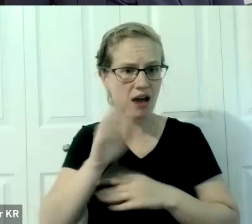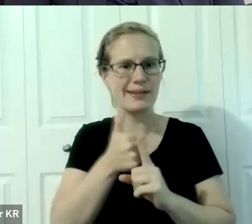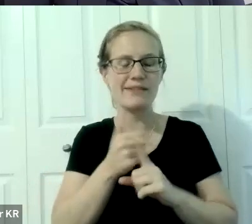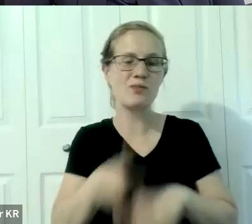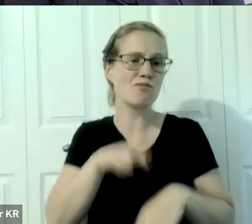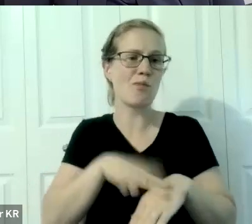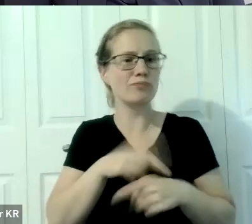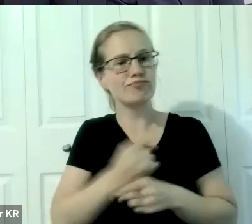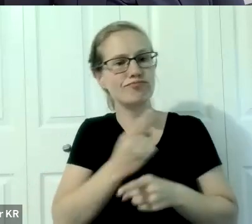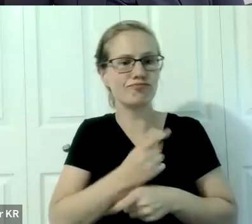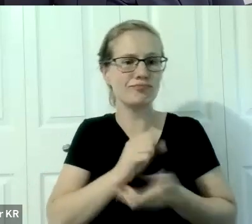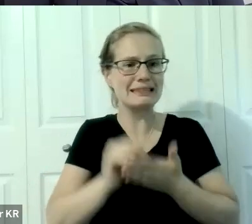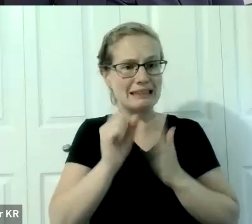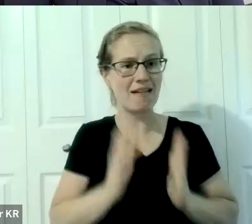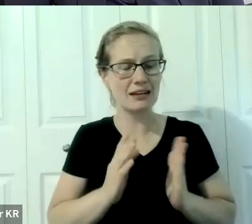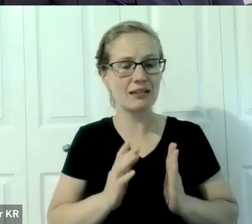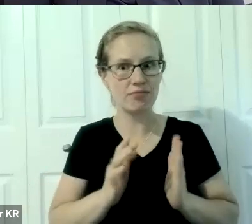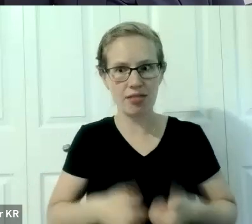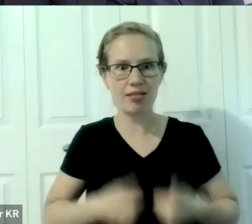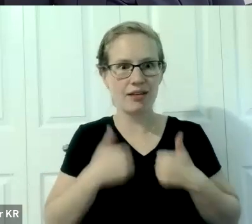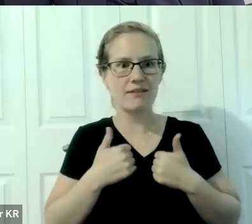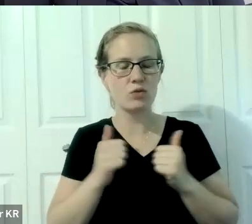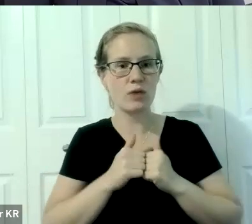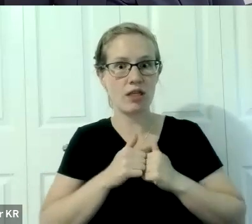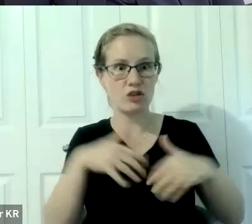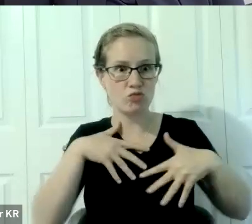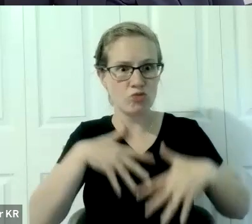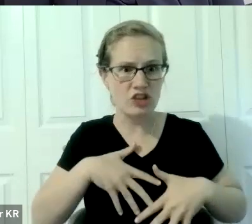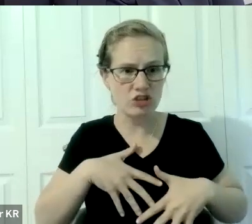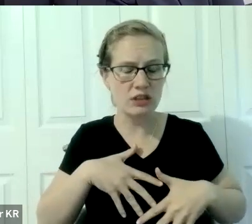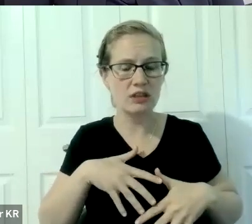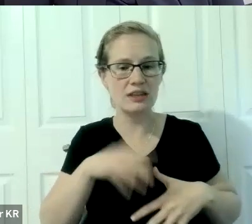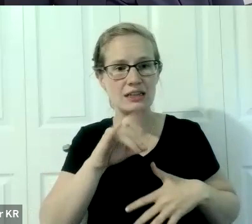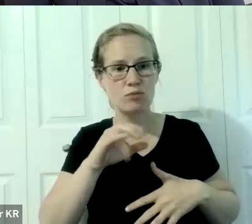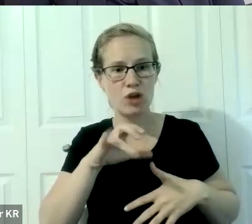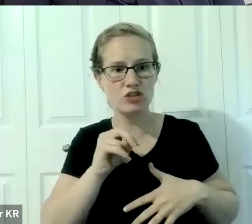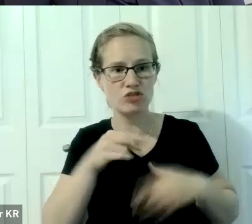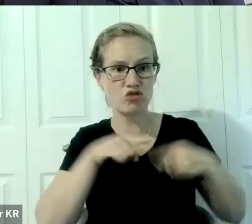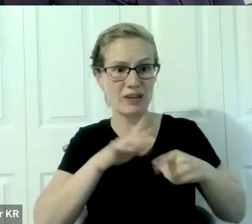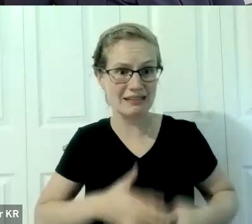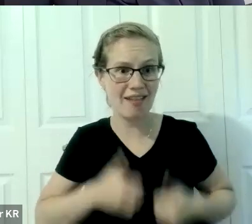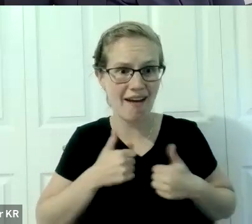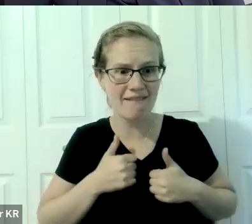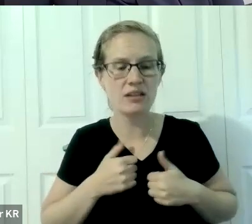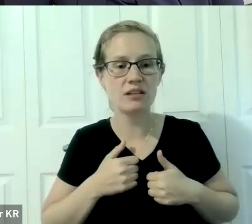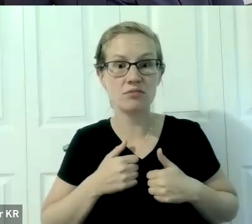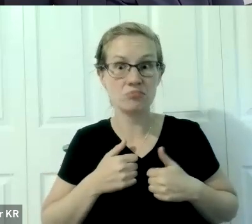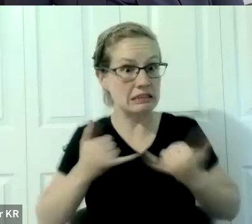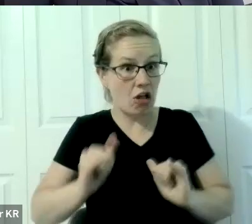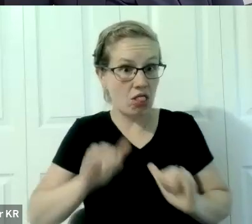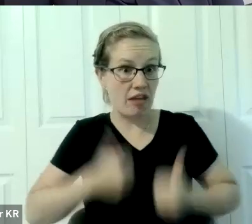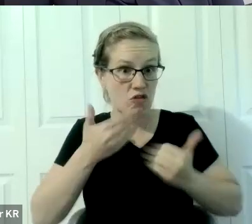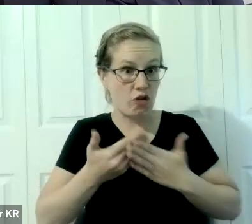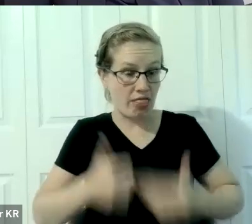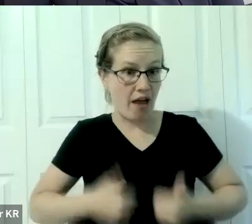saint who lived with depression in his life, and of course lived a good life, is